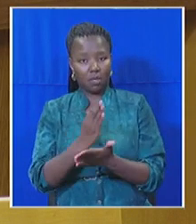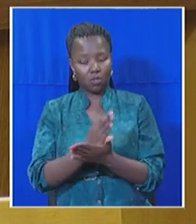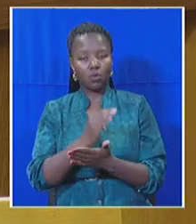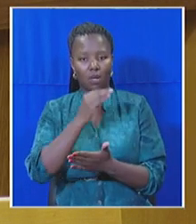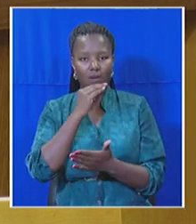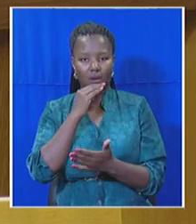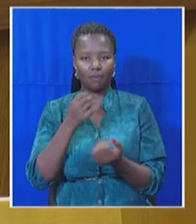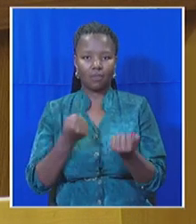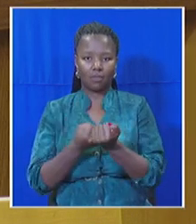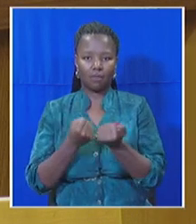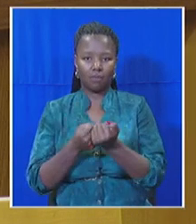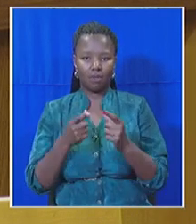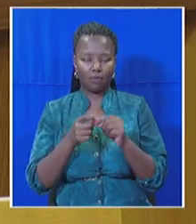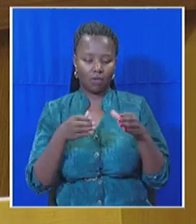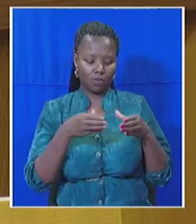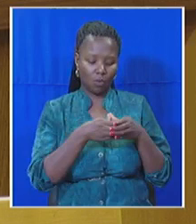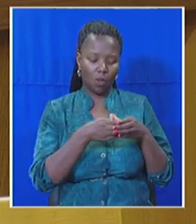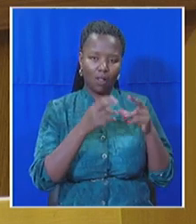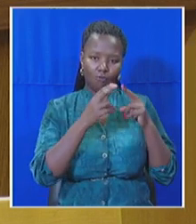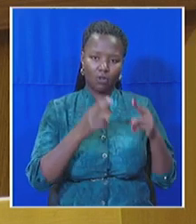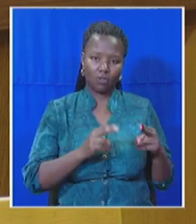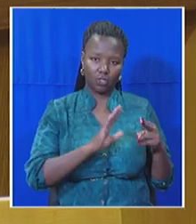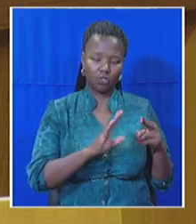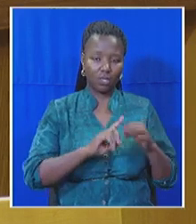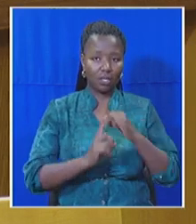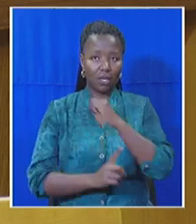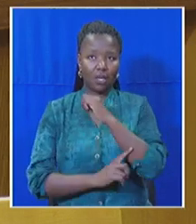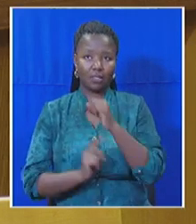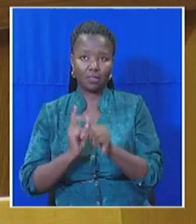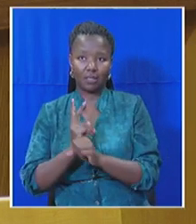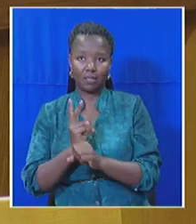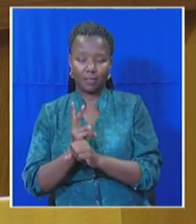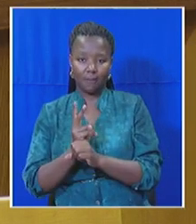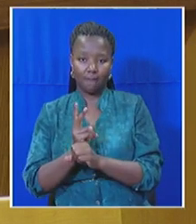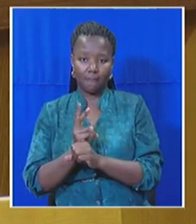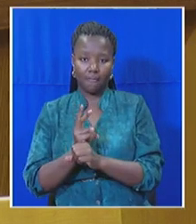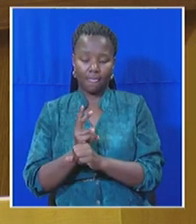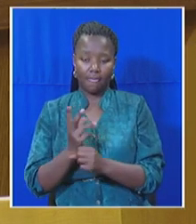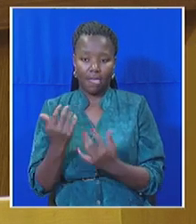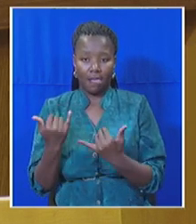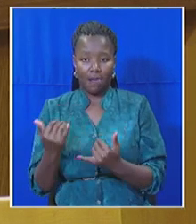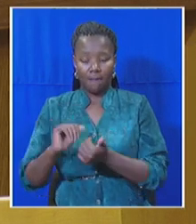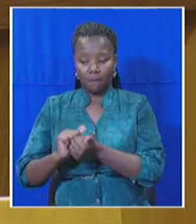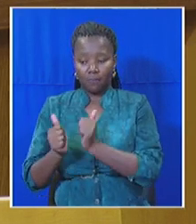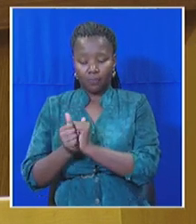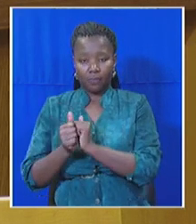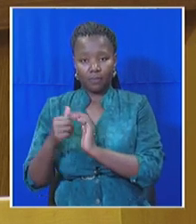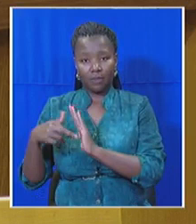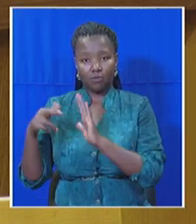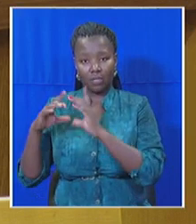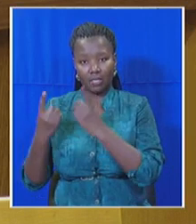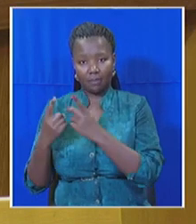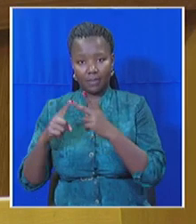support to the smaller sports federations. And lastly, is that the Cold War between the Sports and Recreation Department and